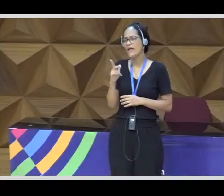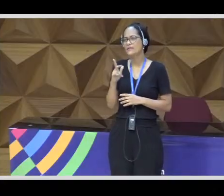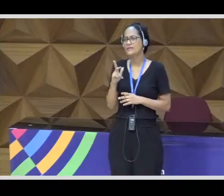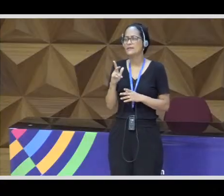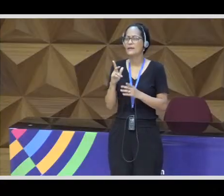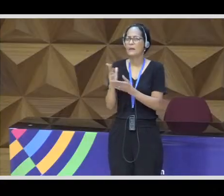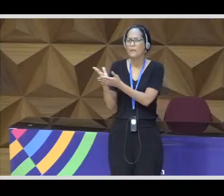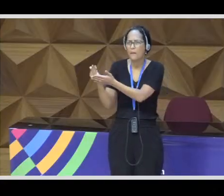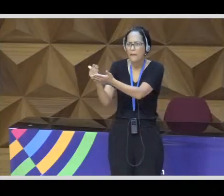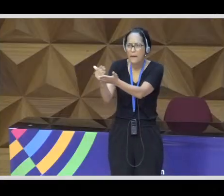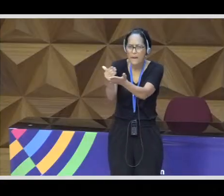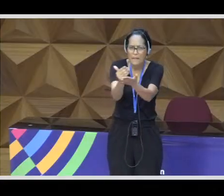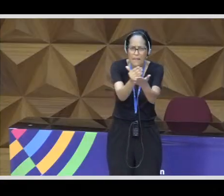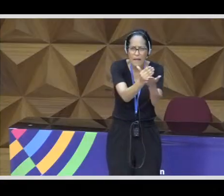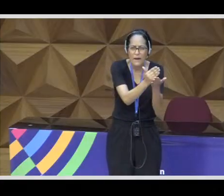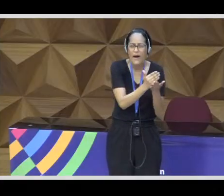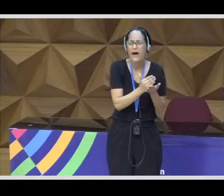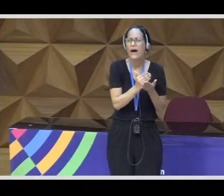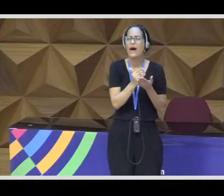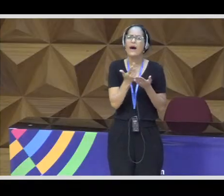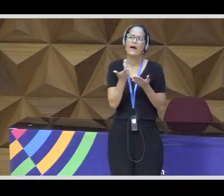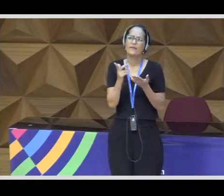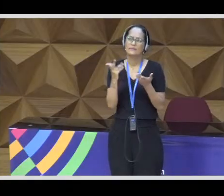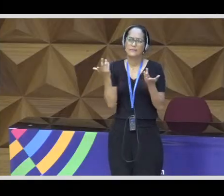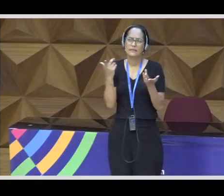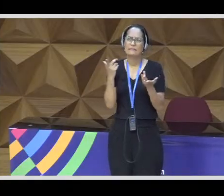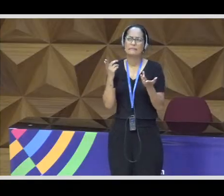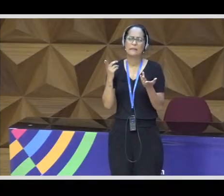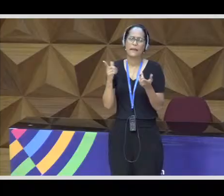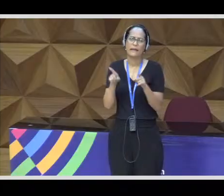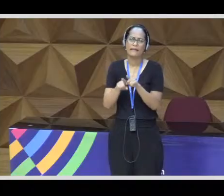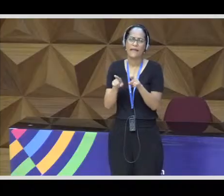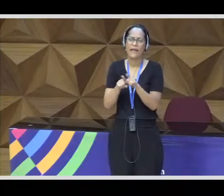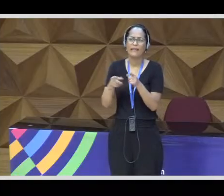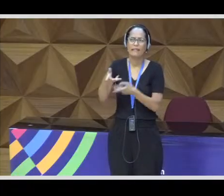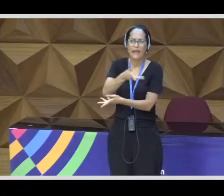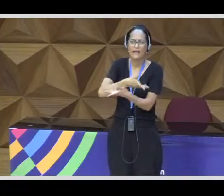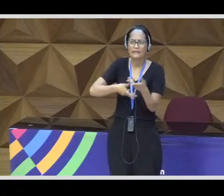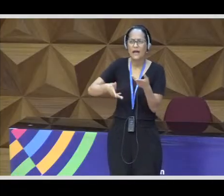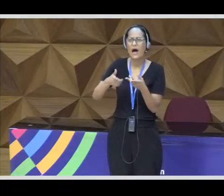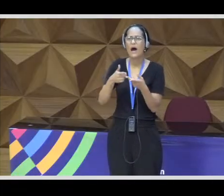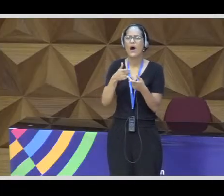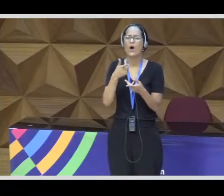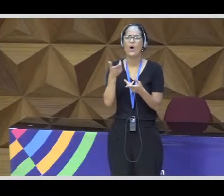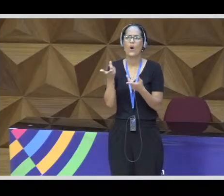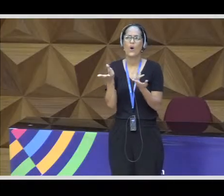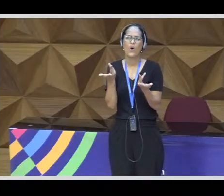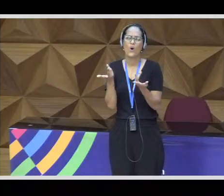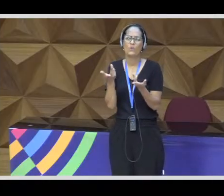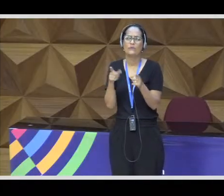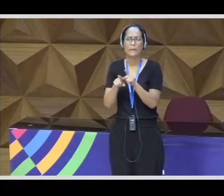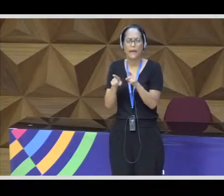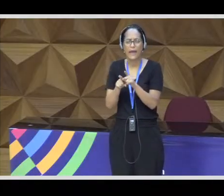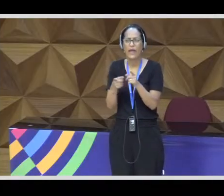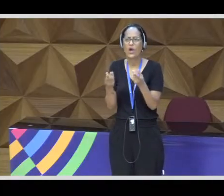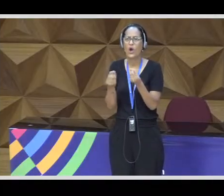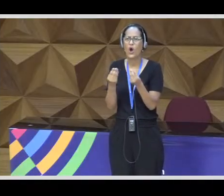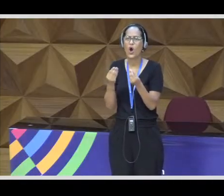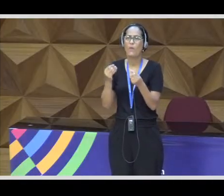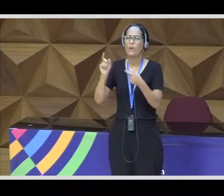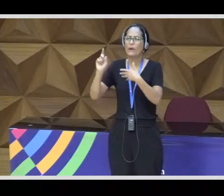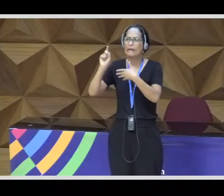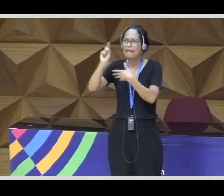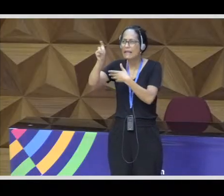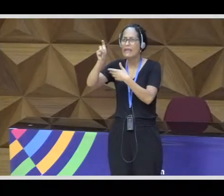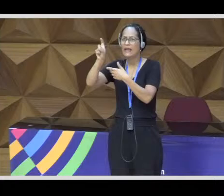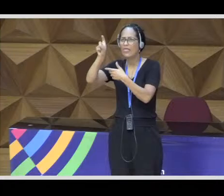it could be related to interaction techniques, like I'm doing indirect manipulation, like clicking on button versus dragging and dropping. So did you see differences?